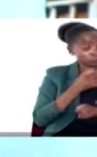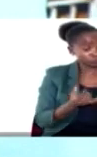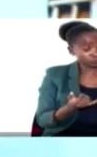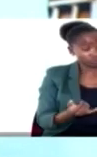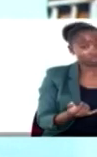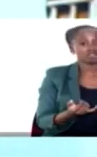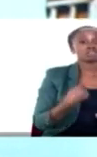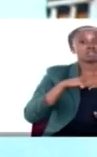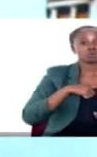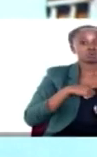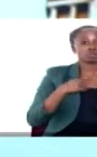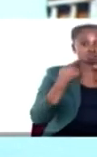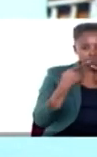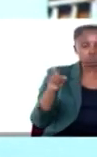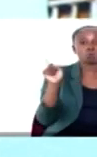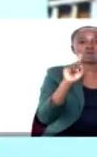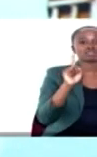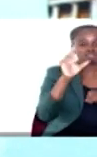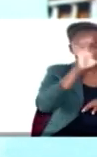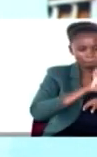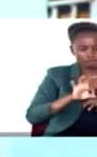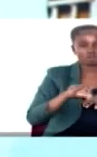are unveiling a plan of action.